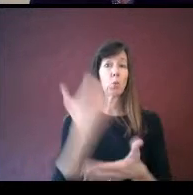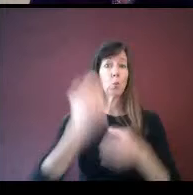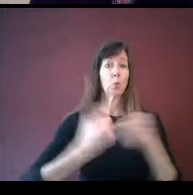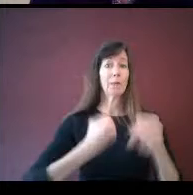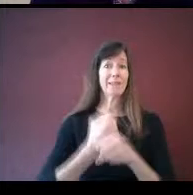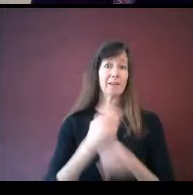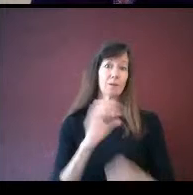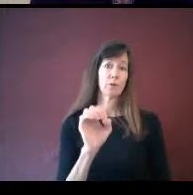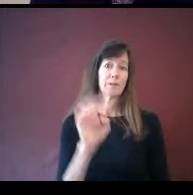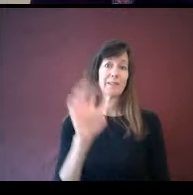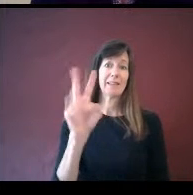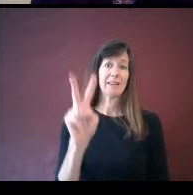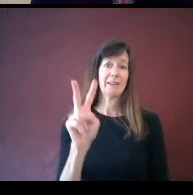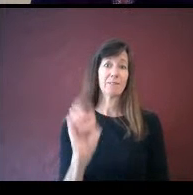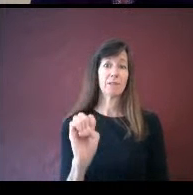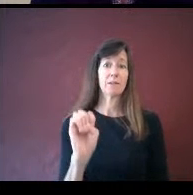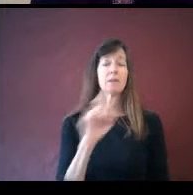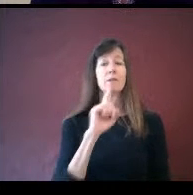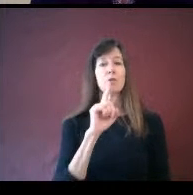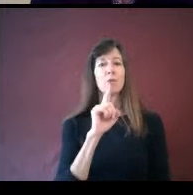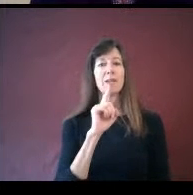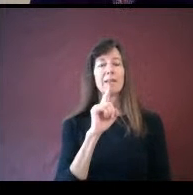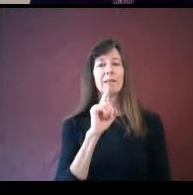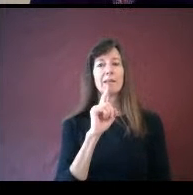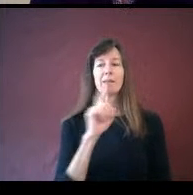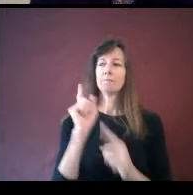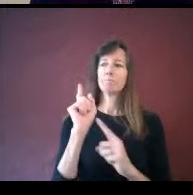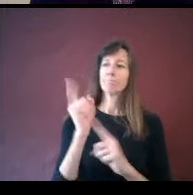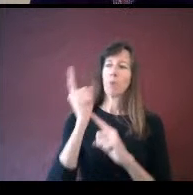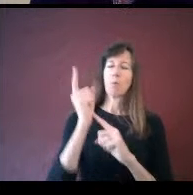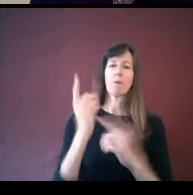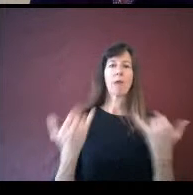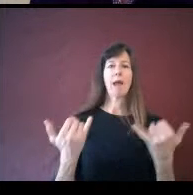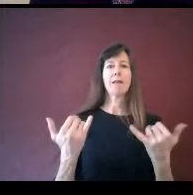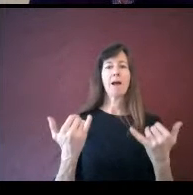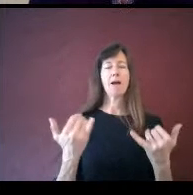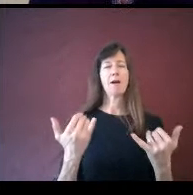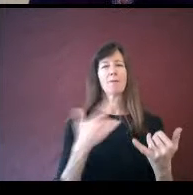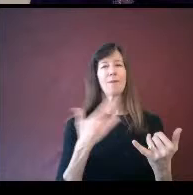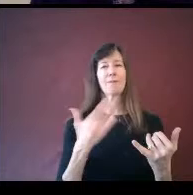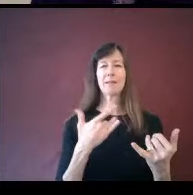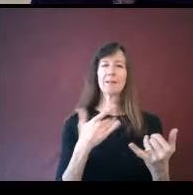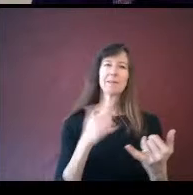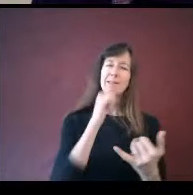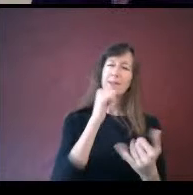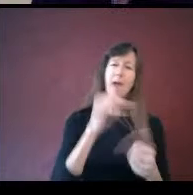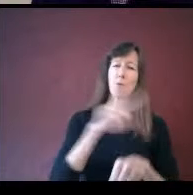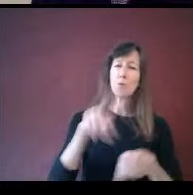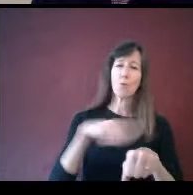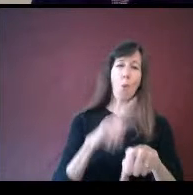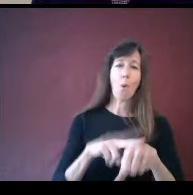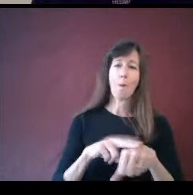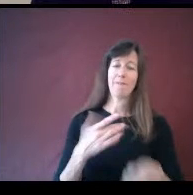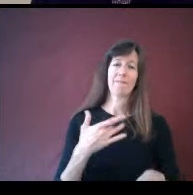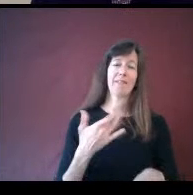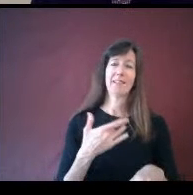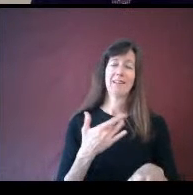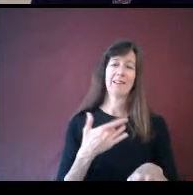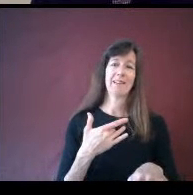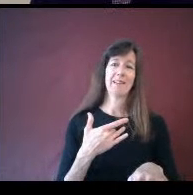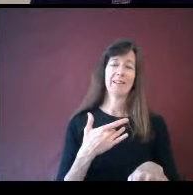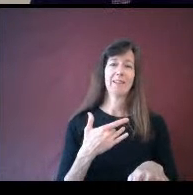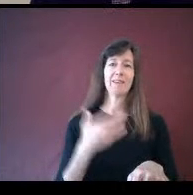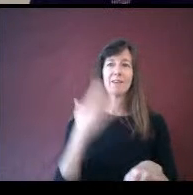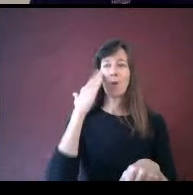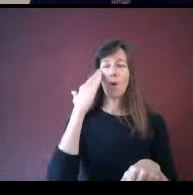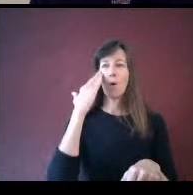think it's one of those moments for all of us where we feel definitely not the normal feeling of New Year's Eve and heading into a new